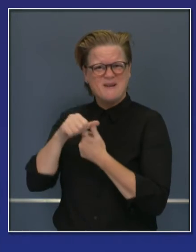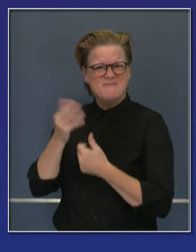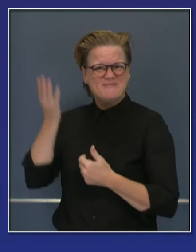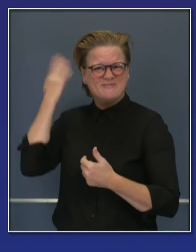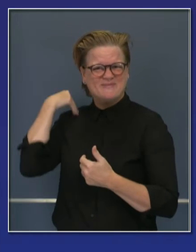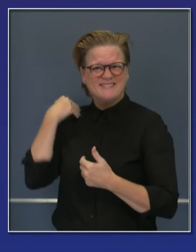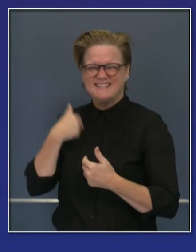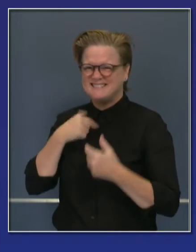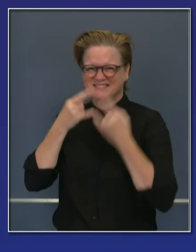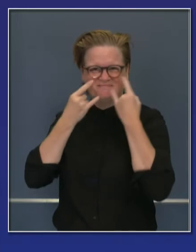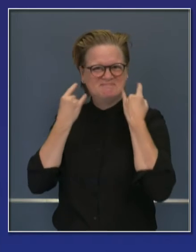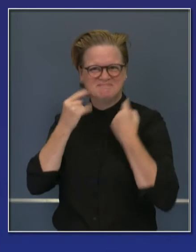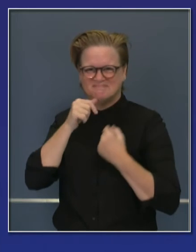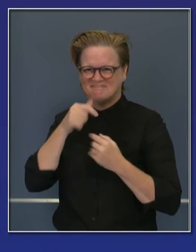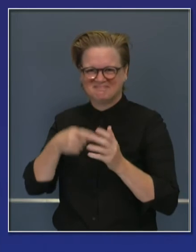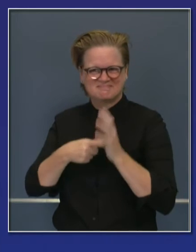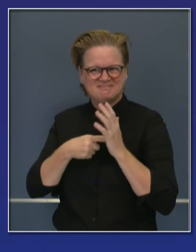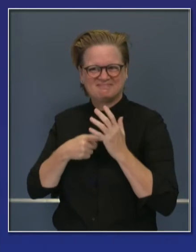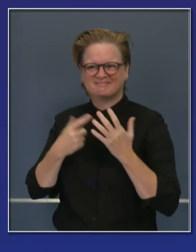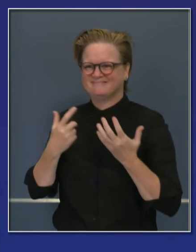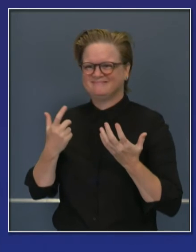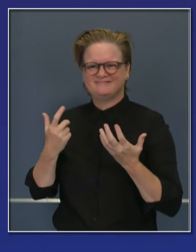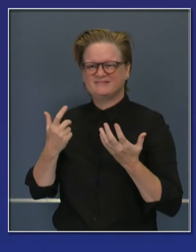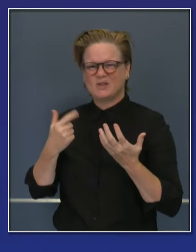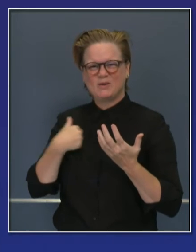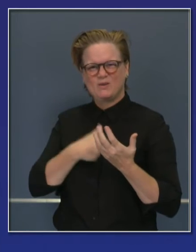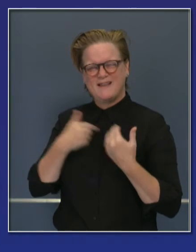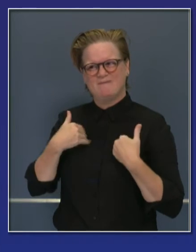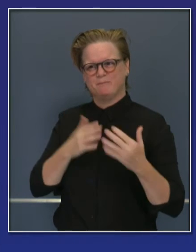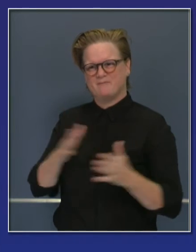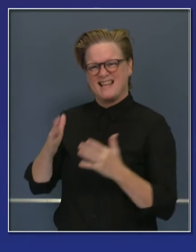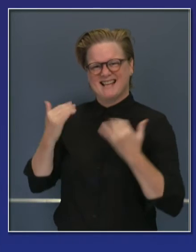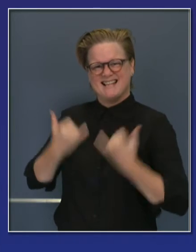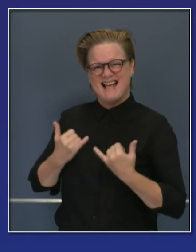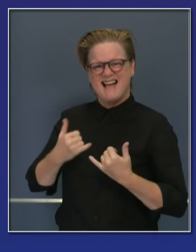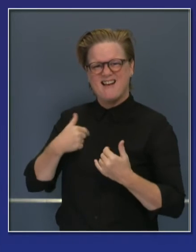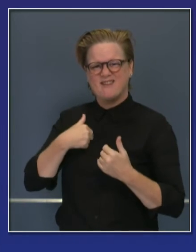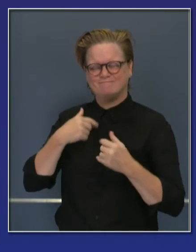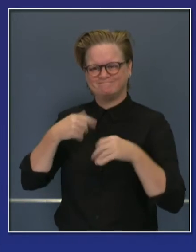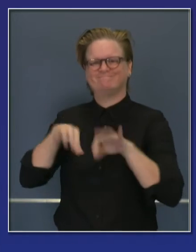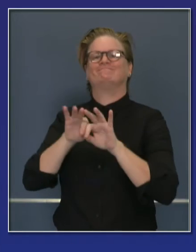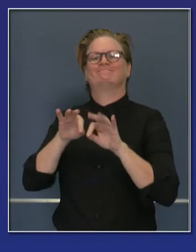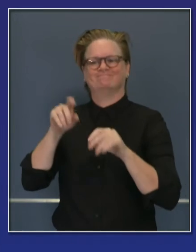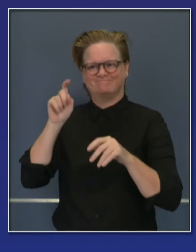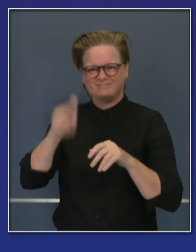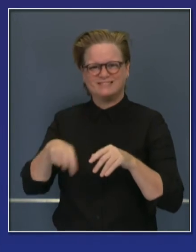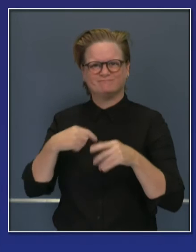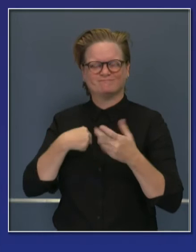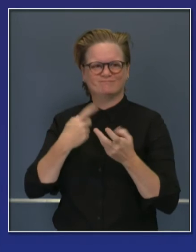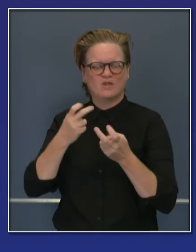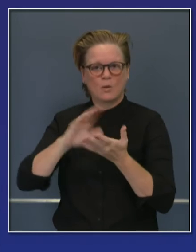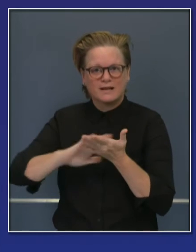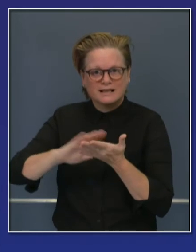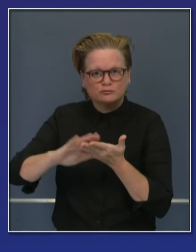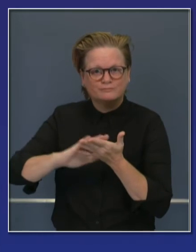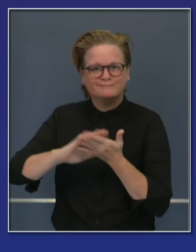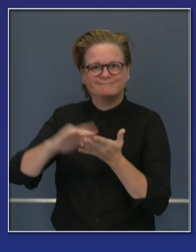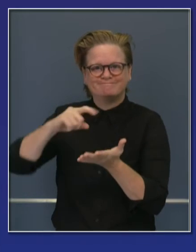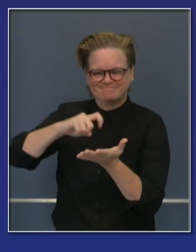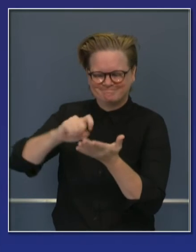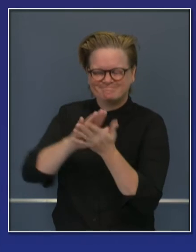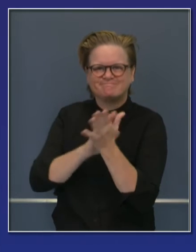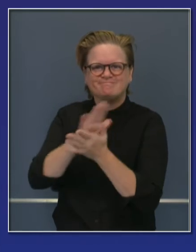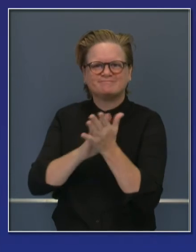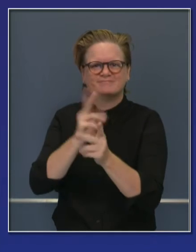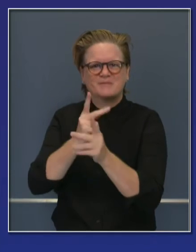will require. The physical distancing, all of that will require sanitation and protocols that will indeed be costly. And we need to